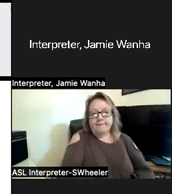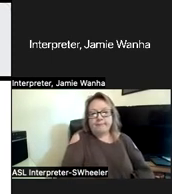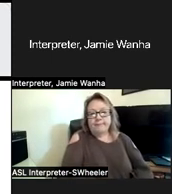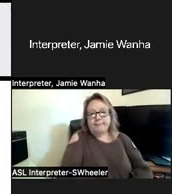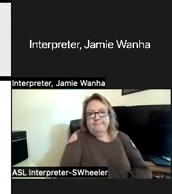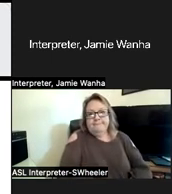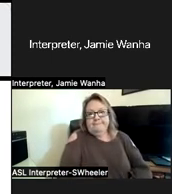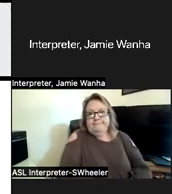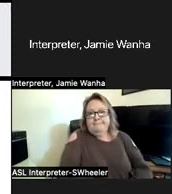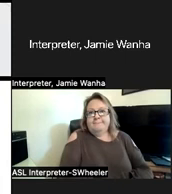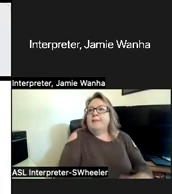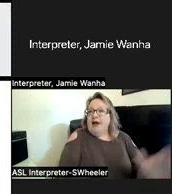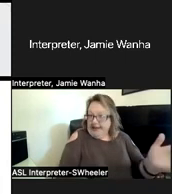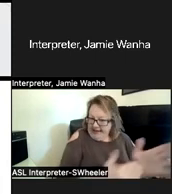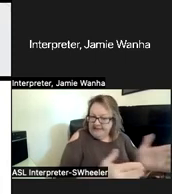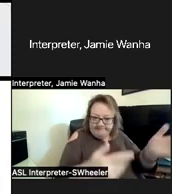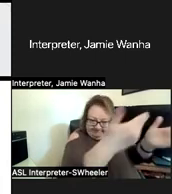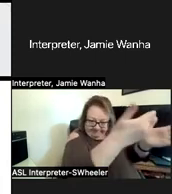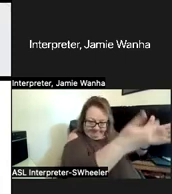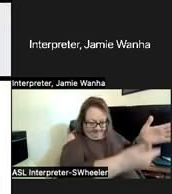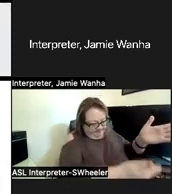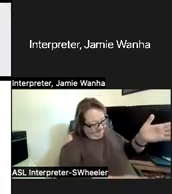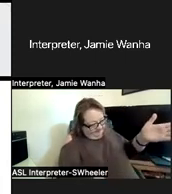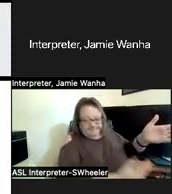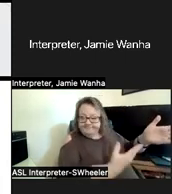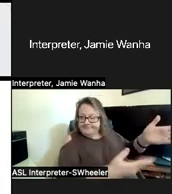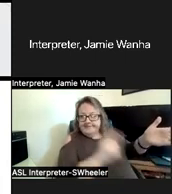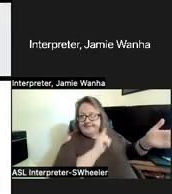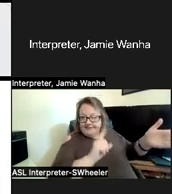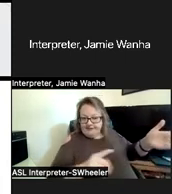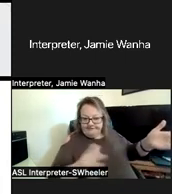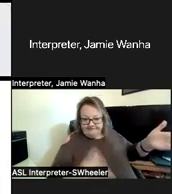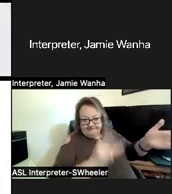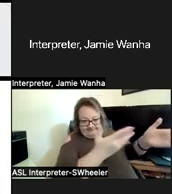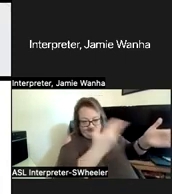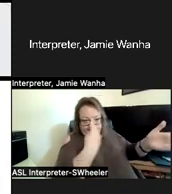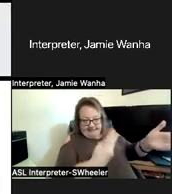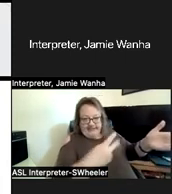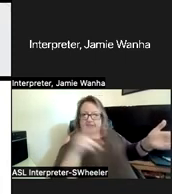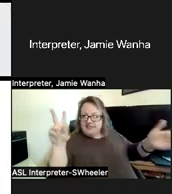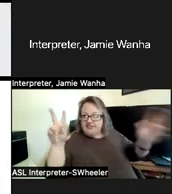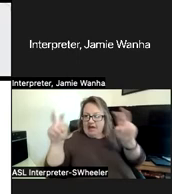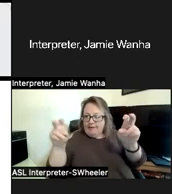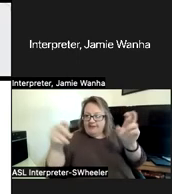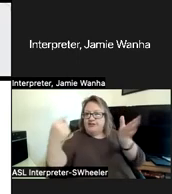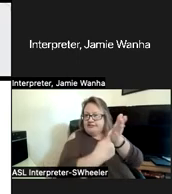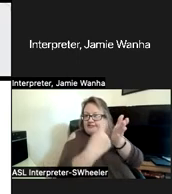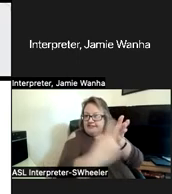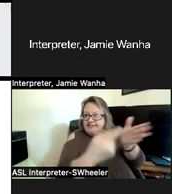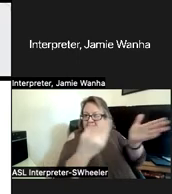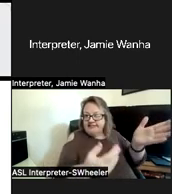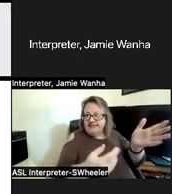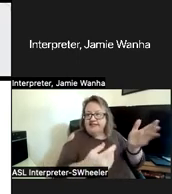We encourage you to join one of our sector-based outreach committees. As you can see, the topics that are here that work together